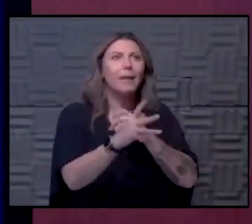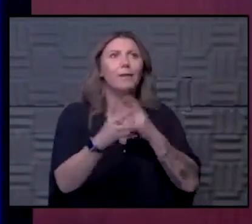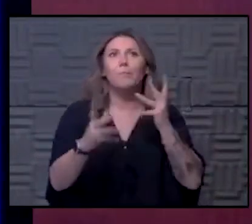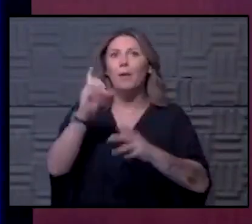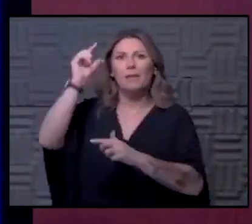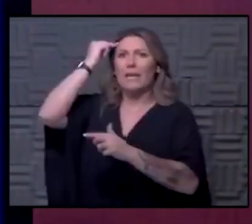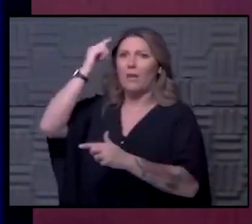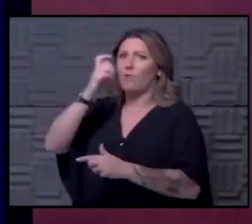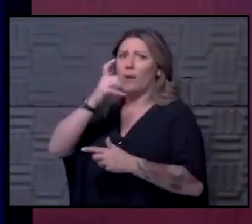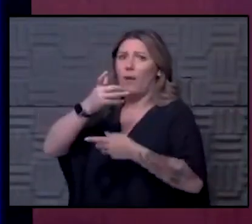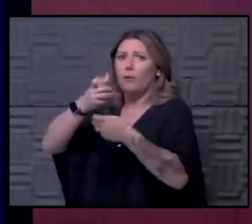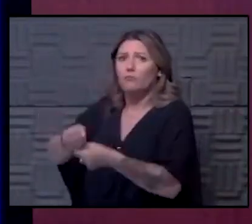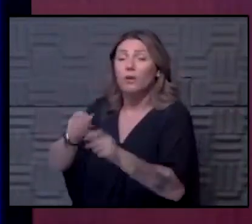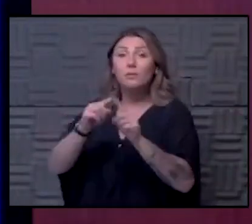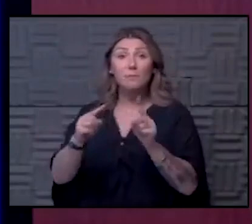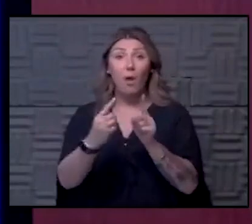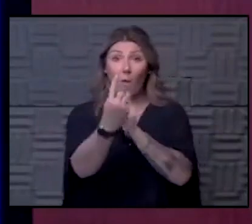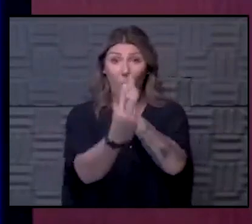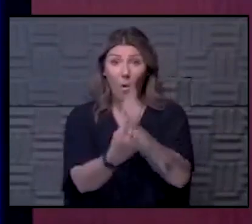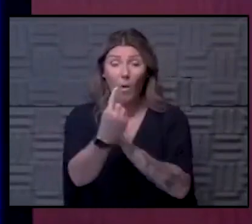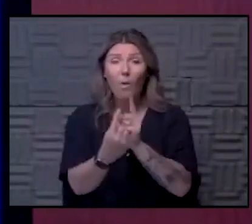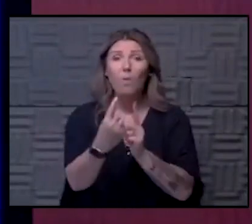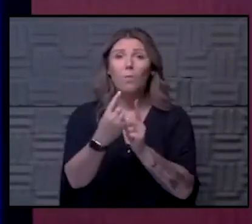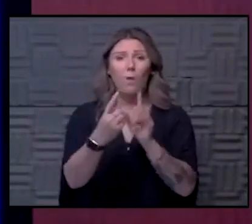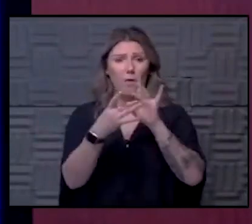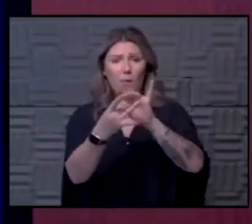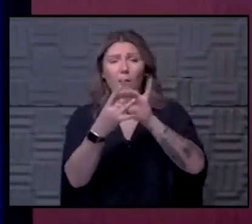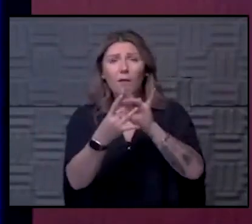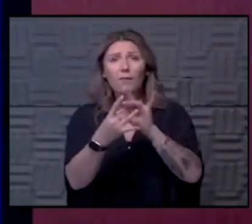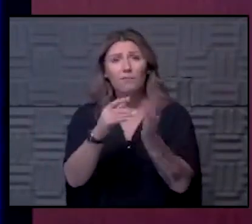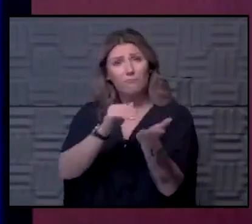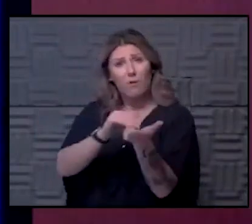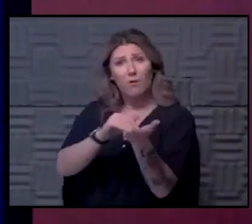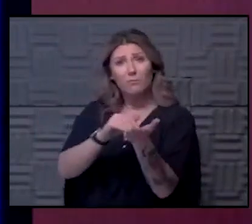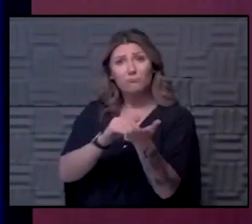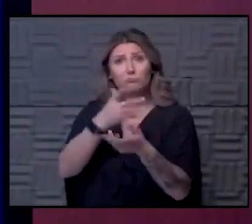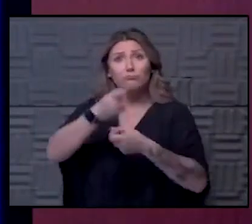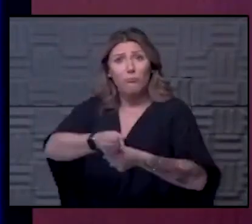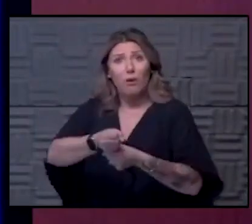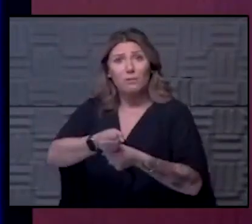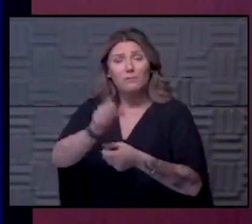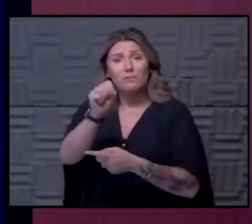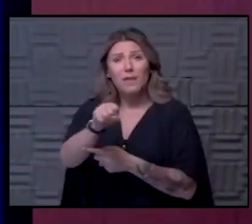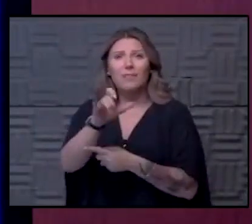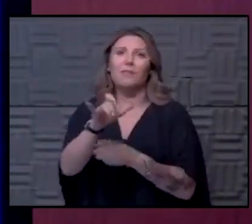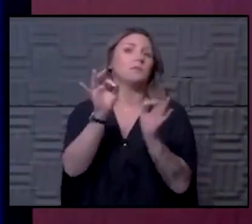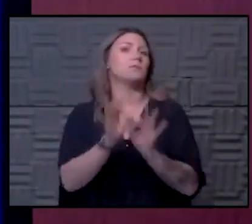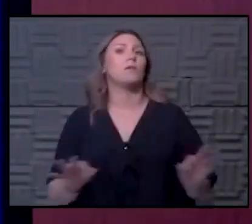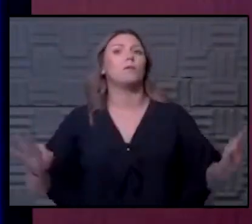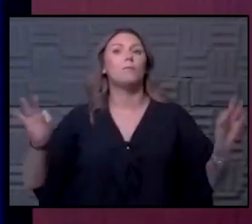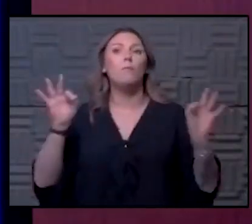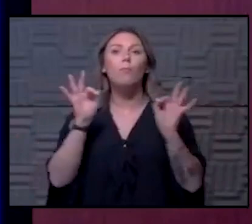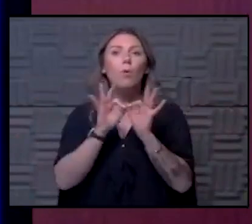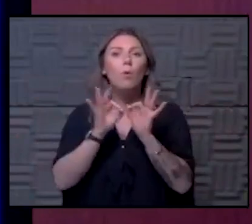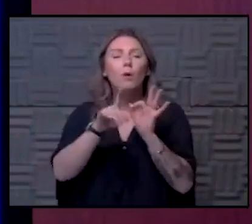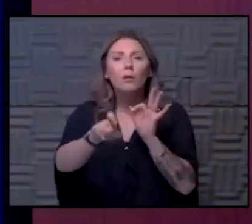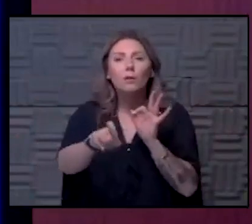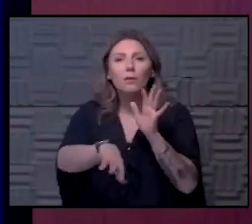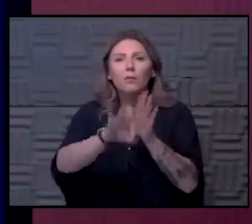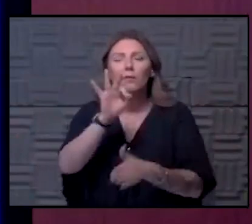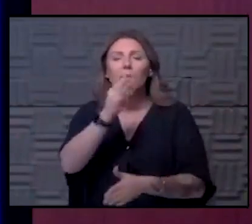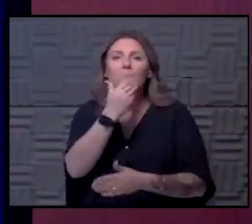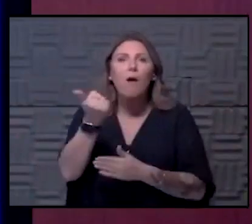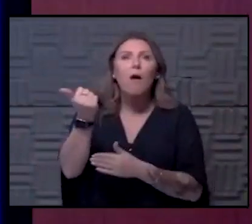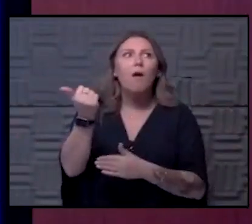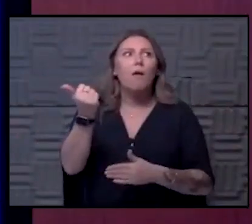government, but they do trust the one-on-one relationship they have with their physician. And that's a really important statement. And we need to find better and better